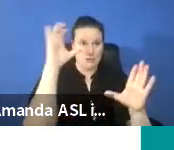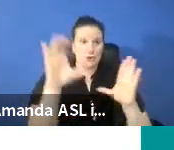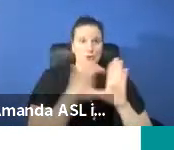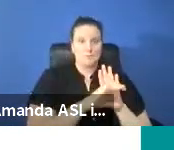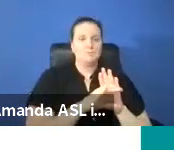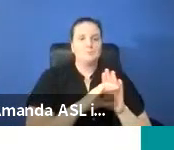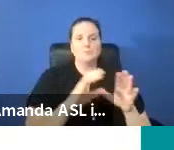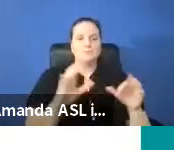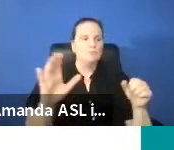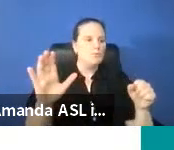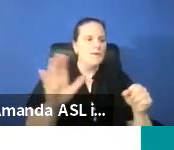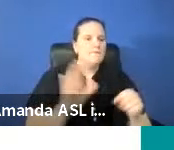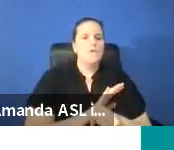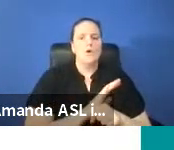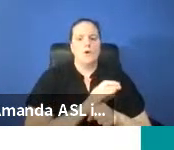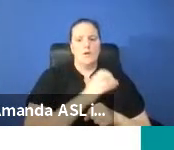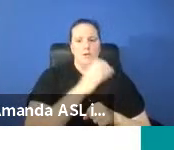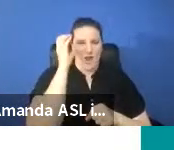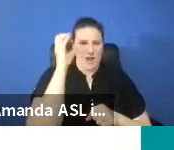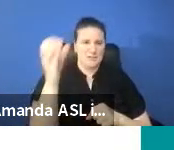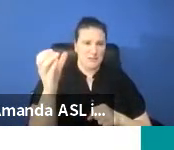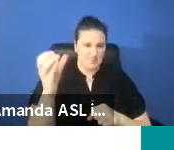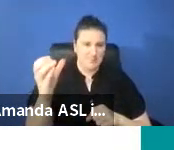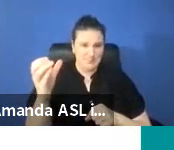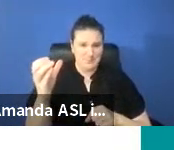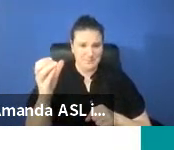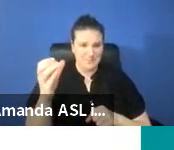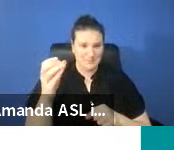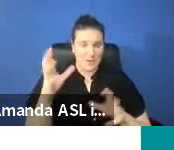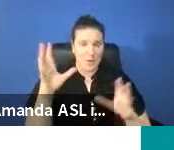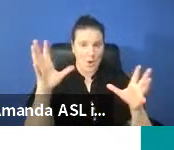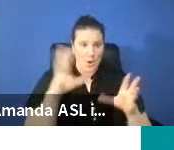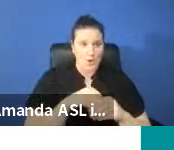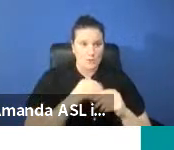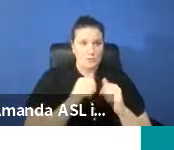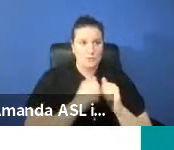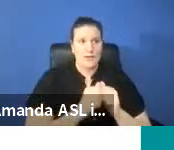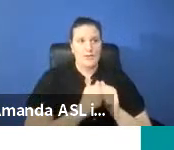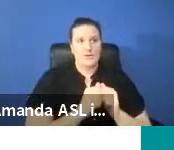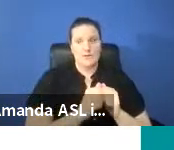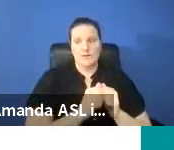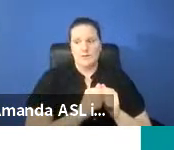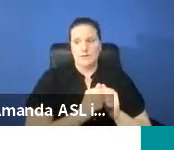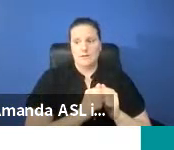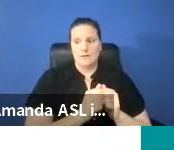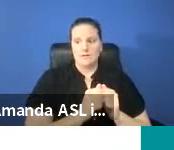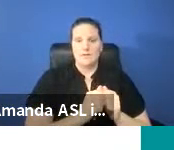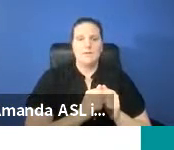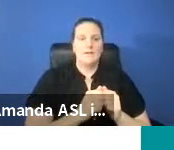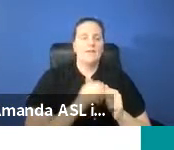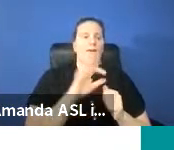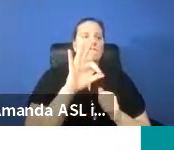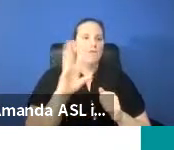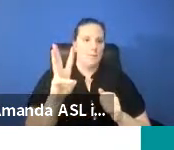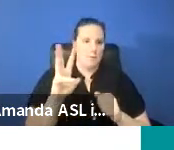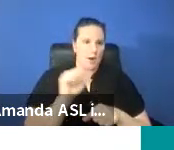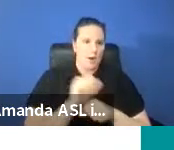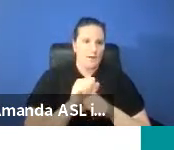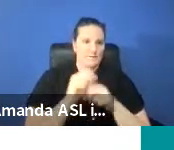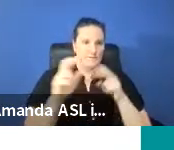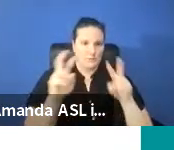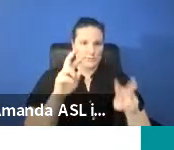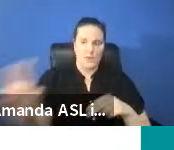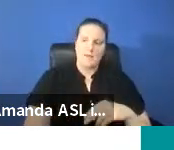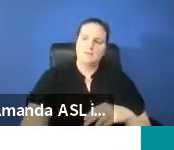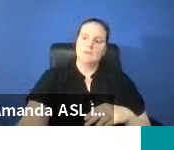this whole concept, putting it all together into a framework that I could visualize, it would